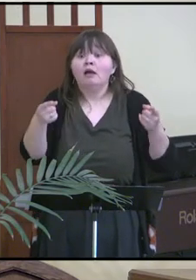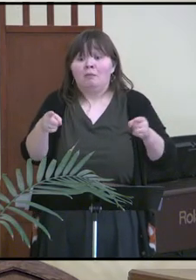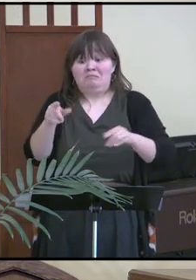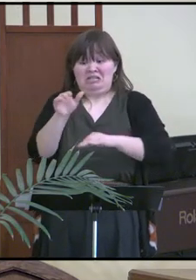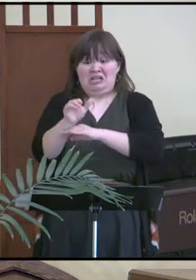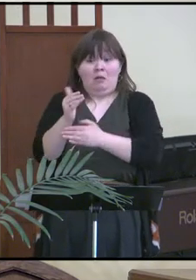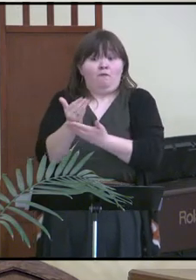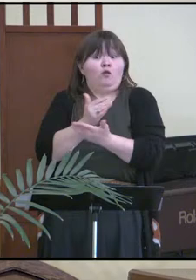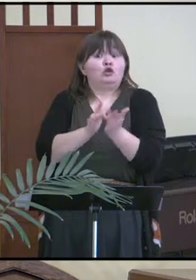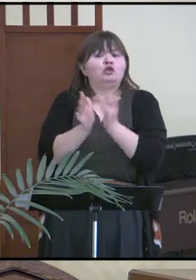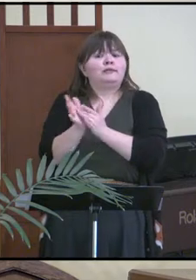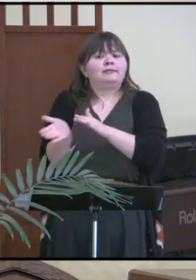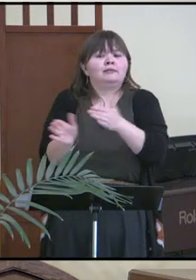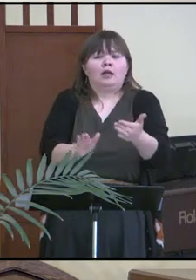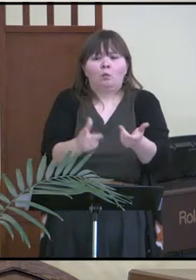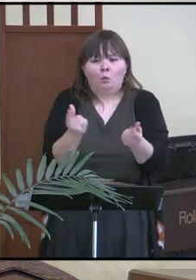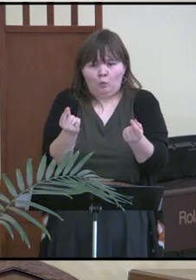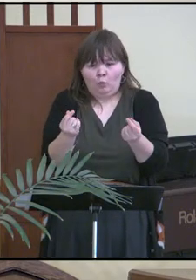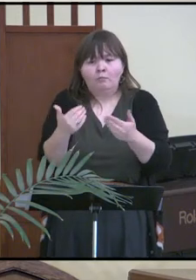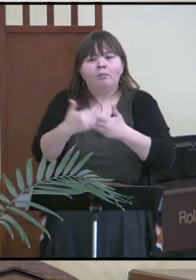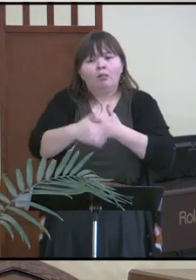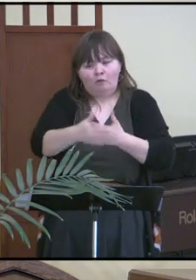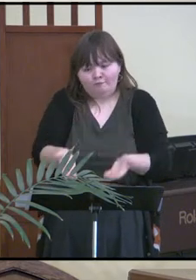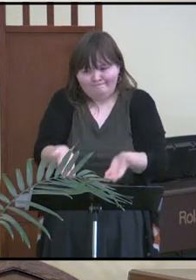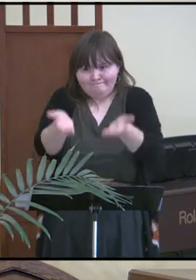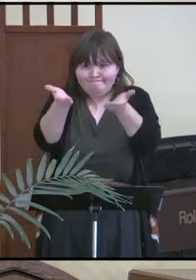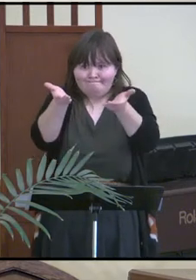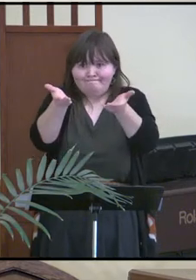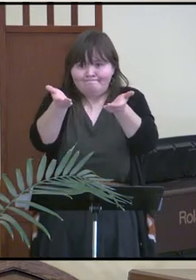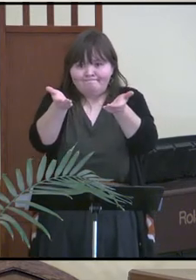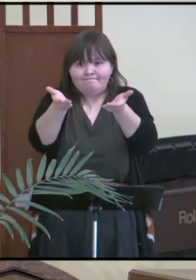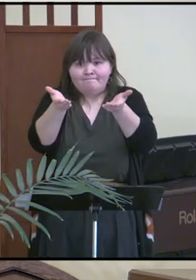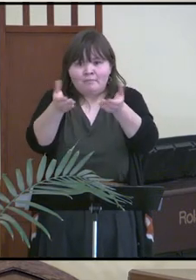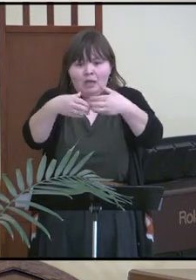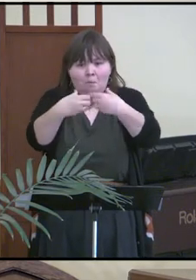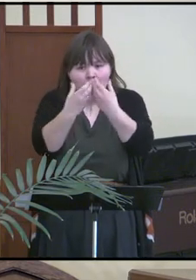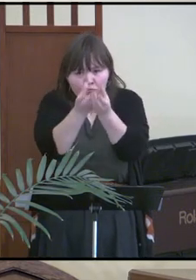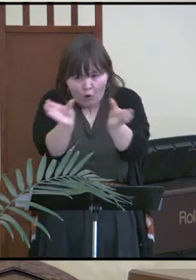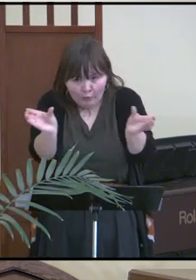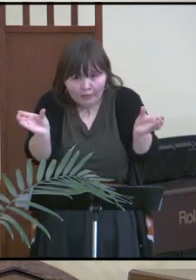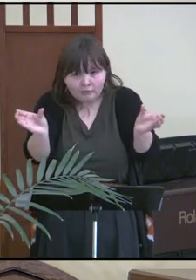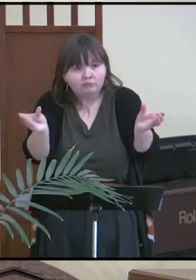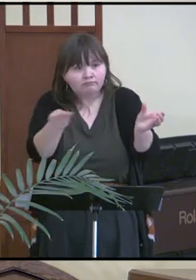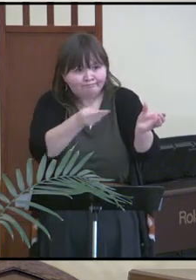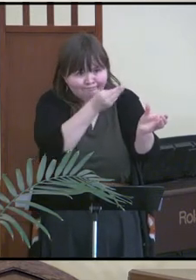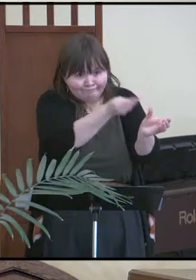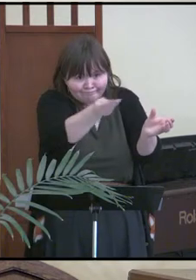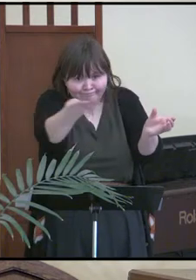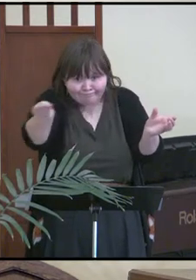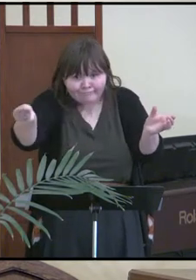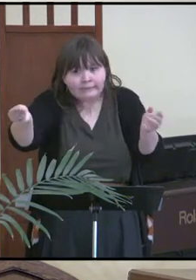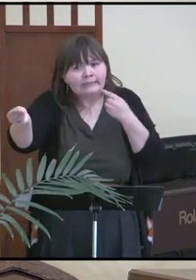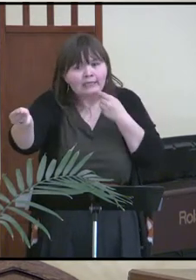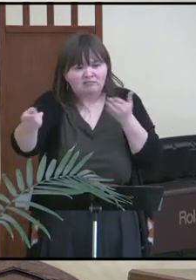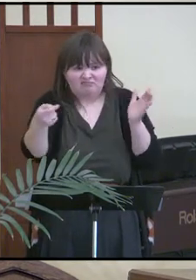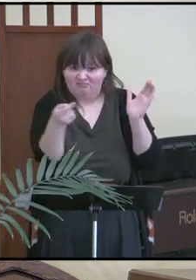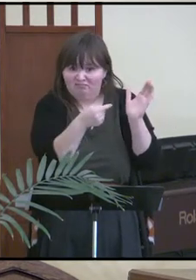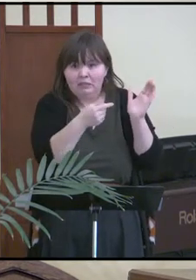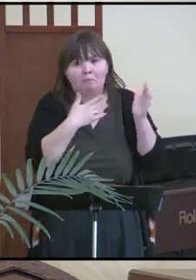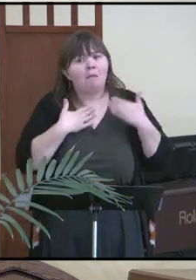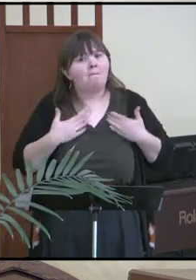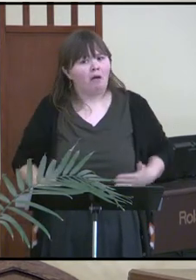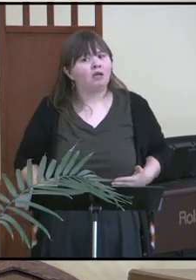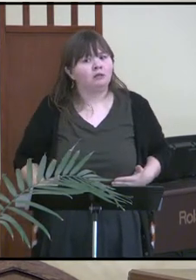Jesus died, he took a loaf of bread and he broke it and said, "This is my